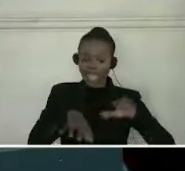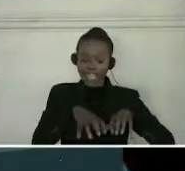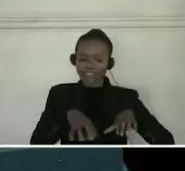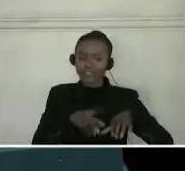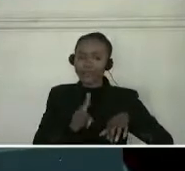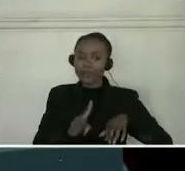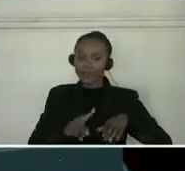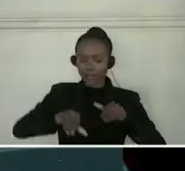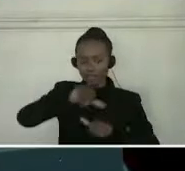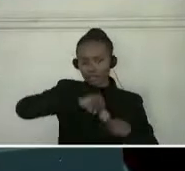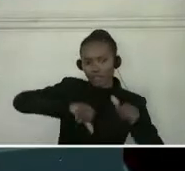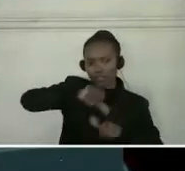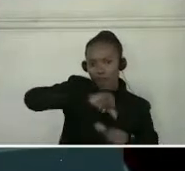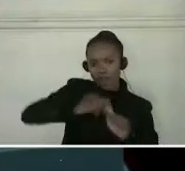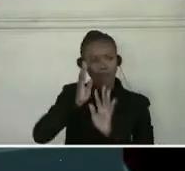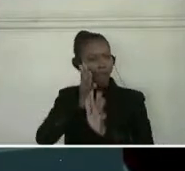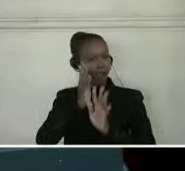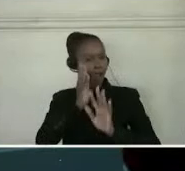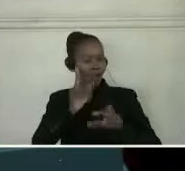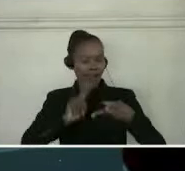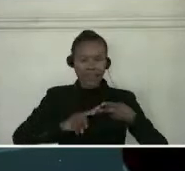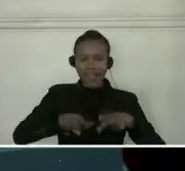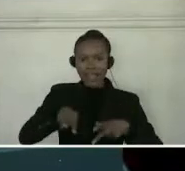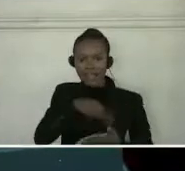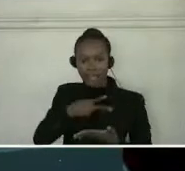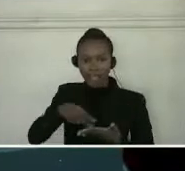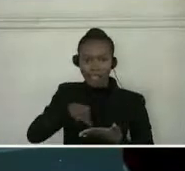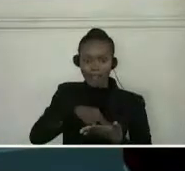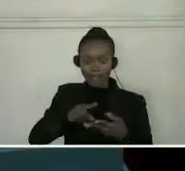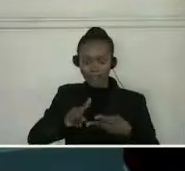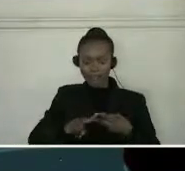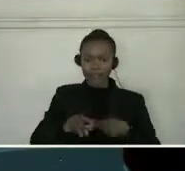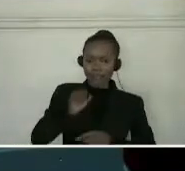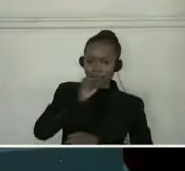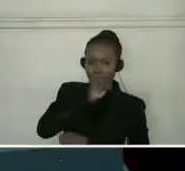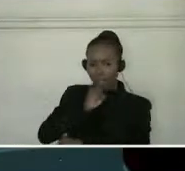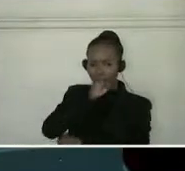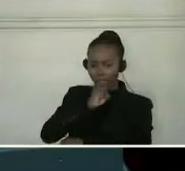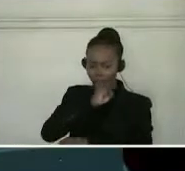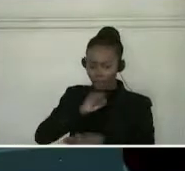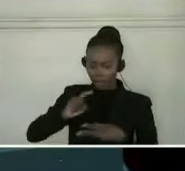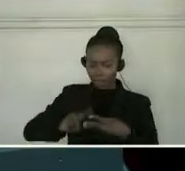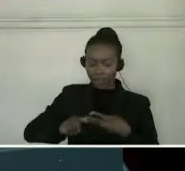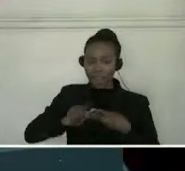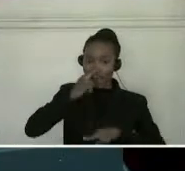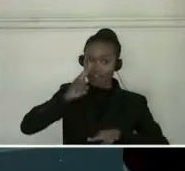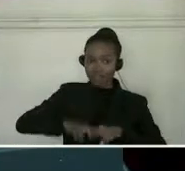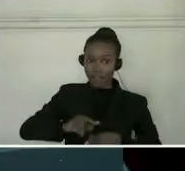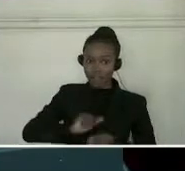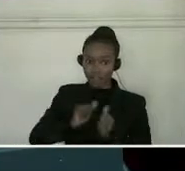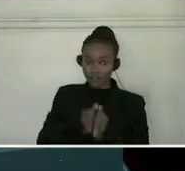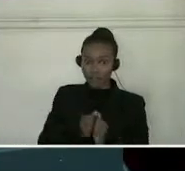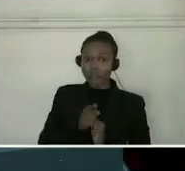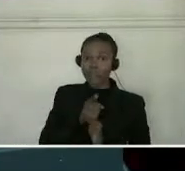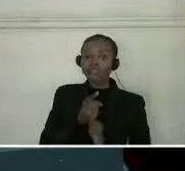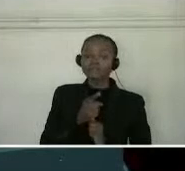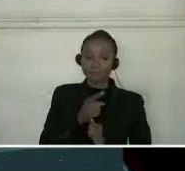dancing singing outing fun sporting pension day activities